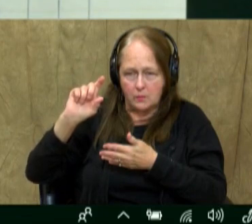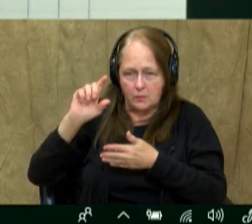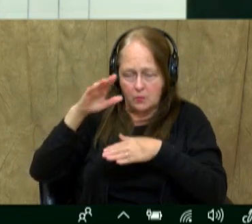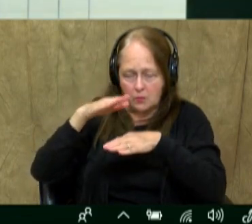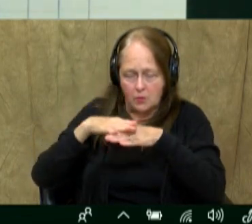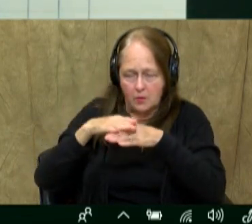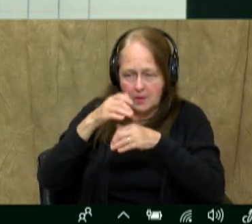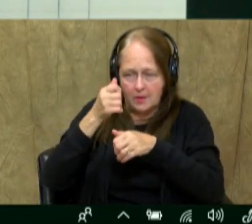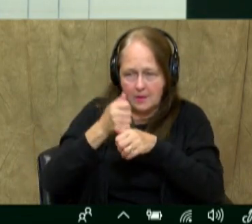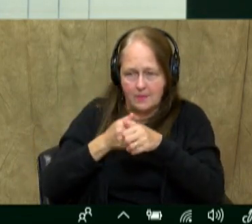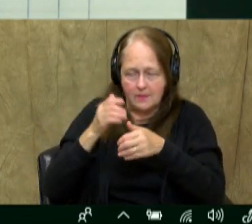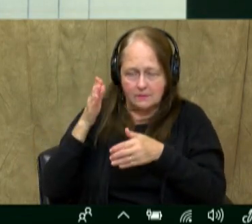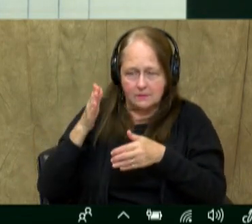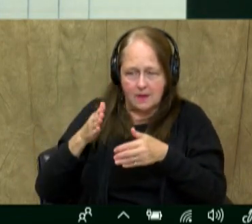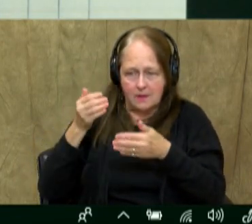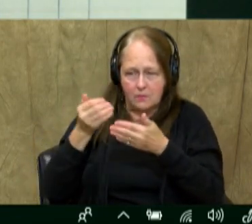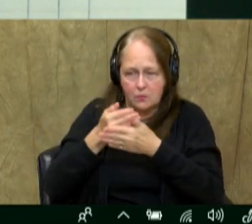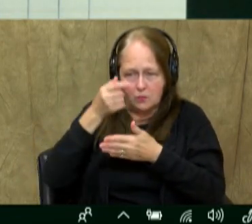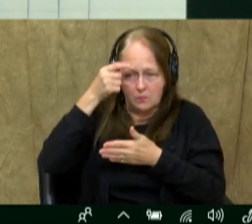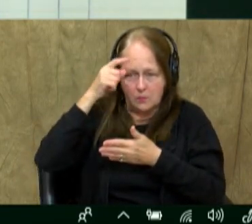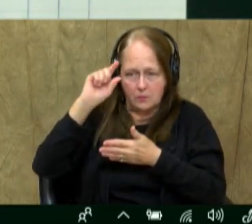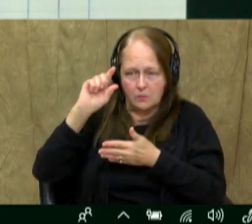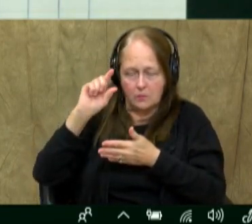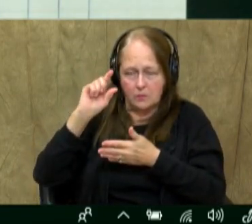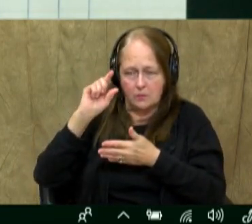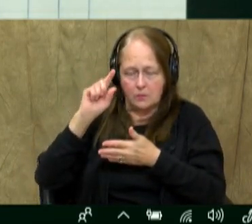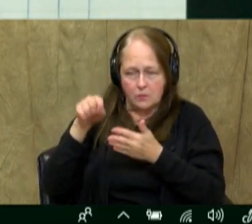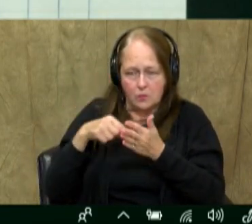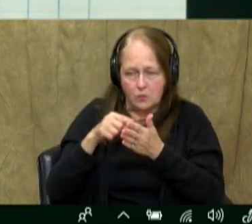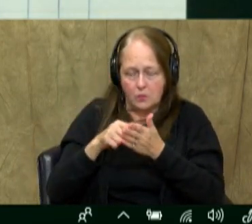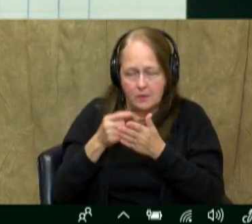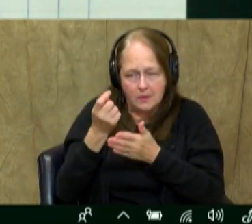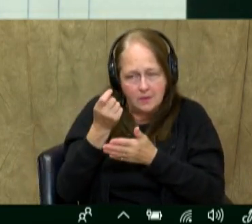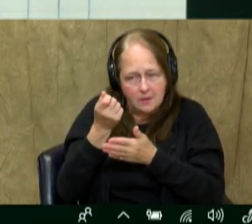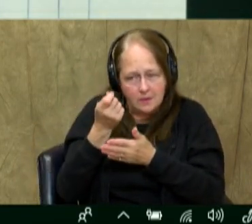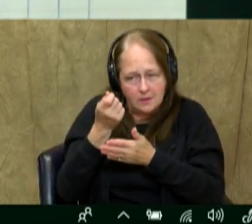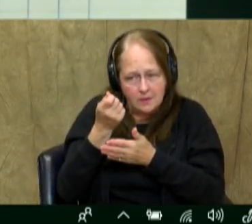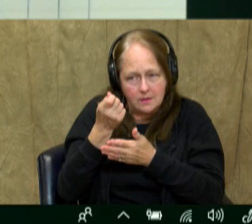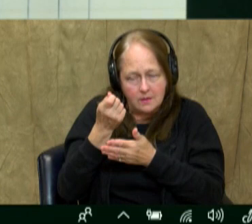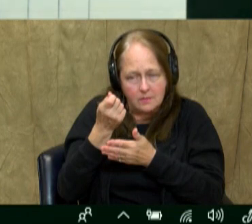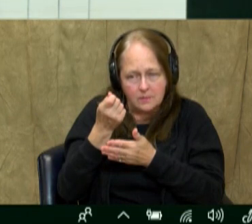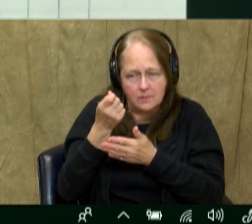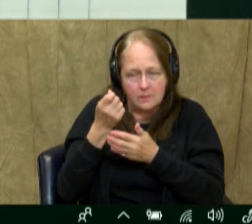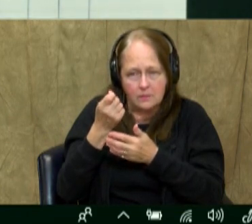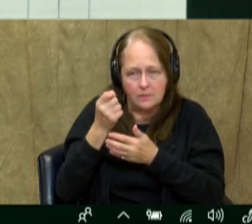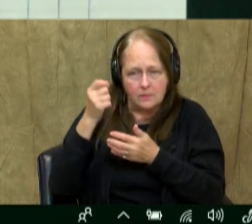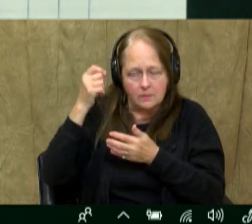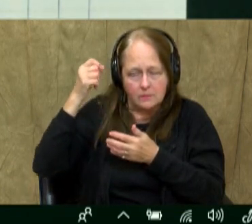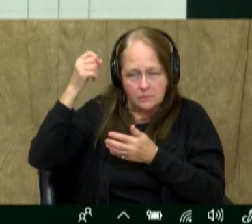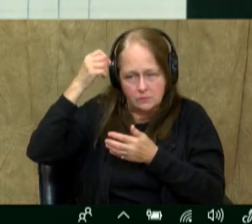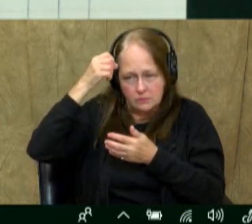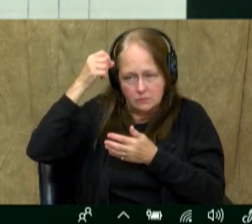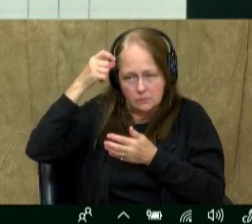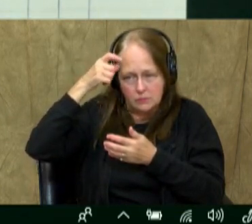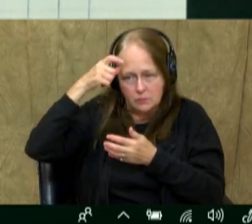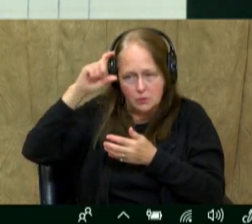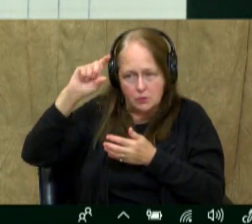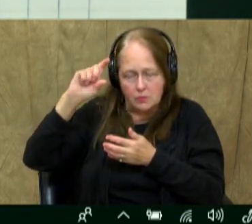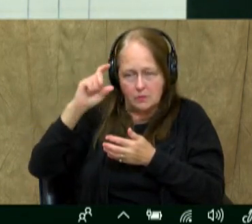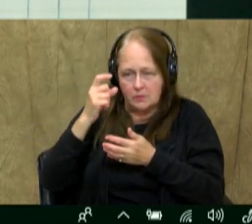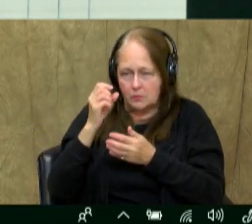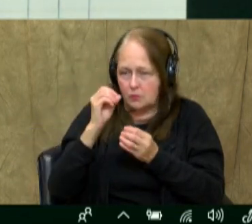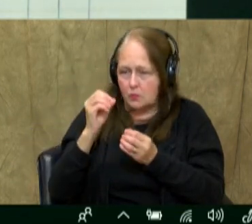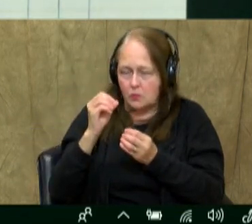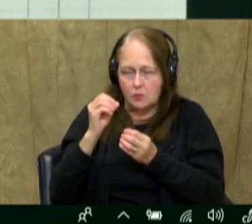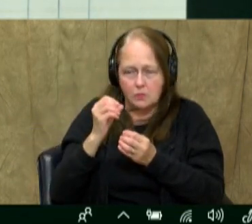On either side of new moon, there can only be a little bit of the lit portion. If we see none of the lit portion